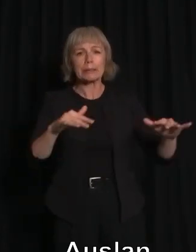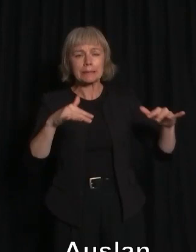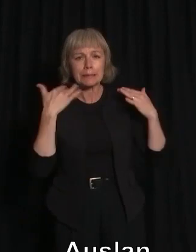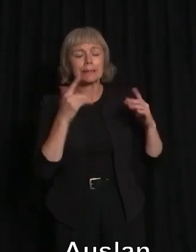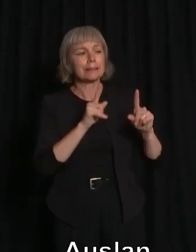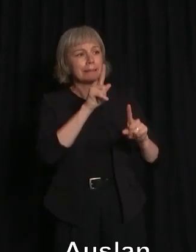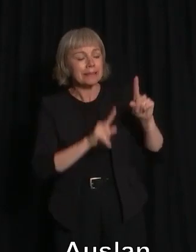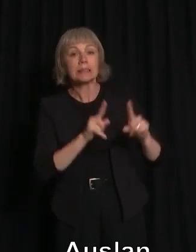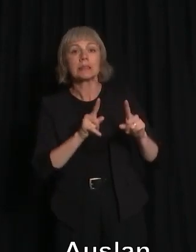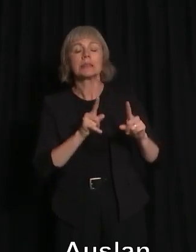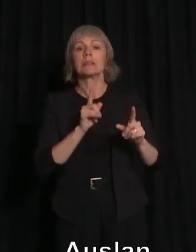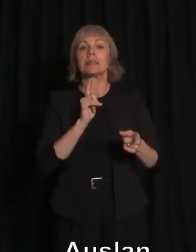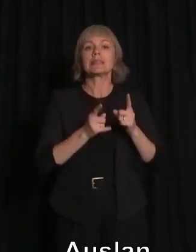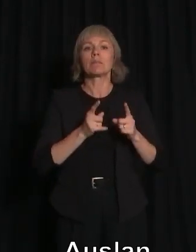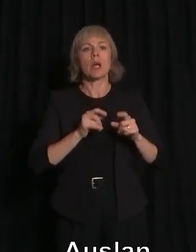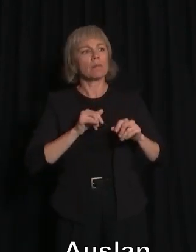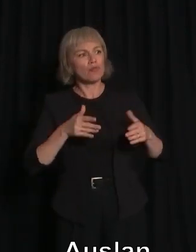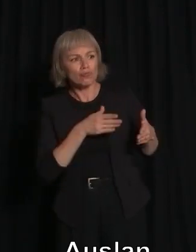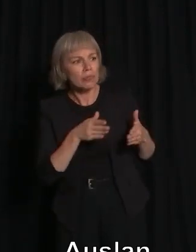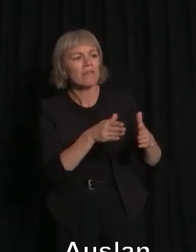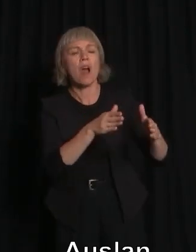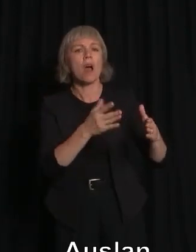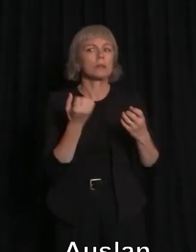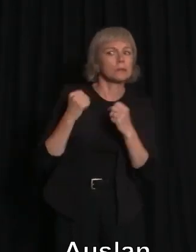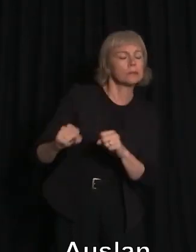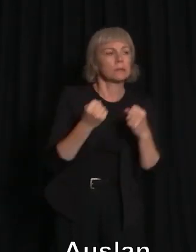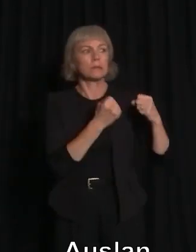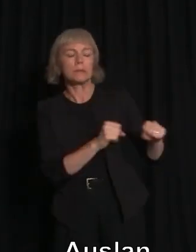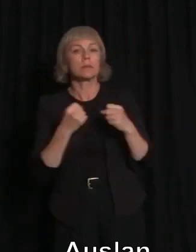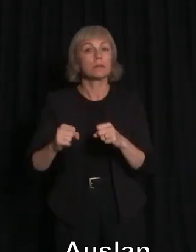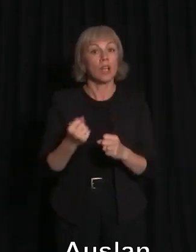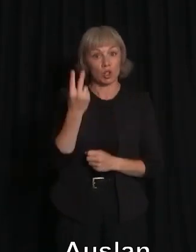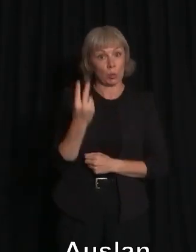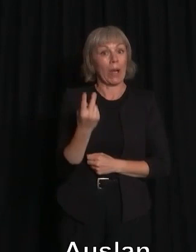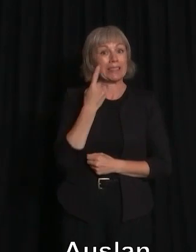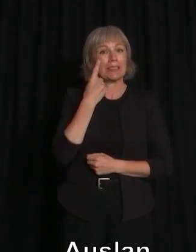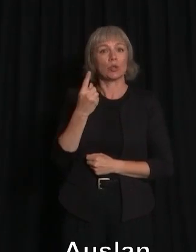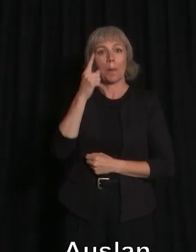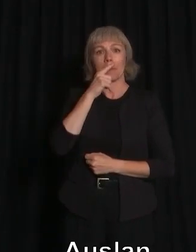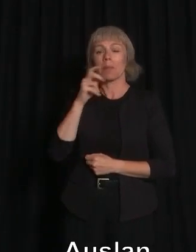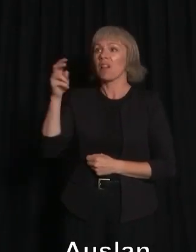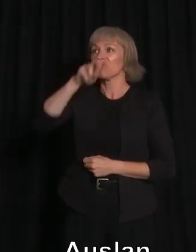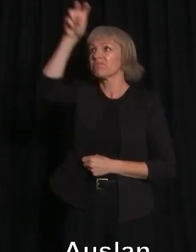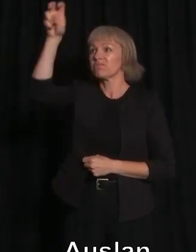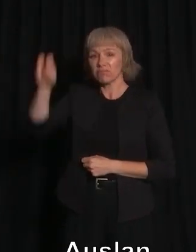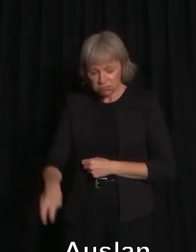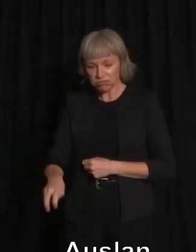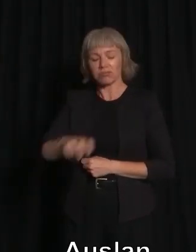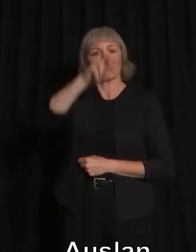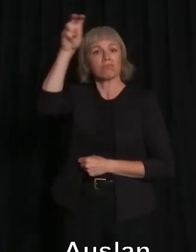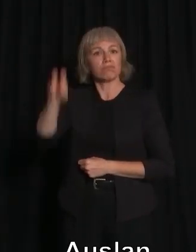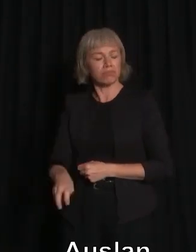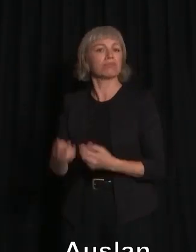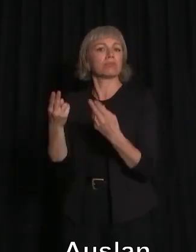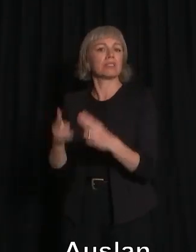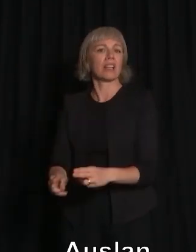not to be carried by the currents, twice seeing a person next to him plummet to their death from a mountain ridge.